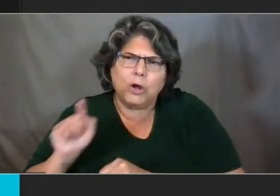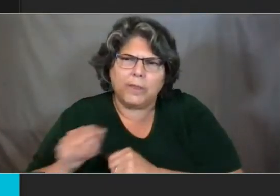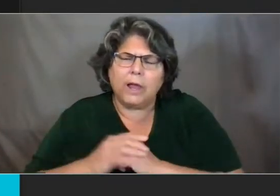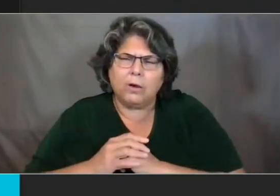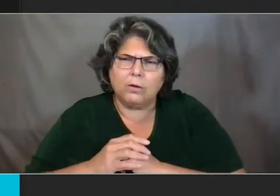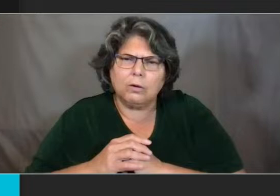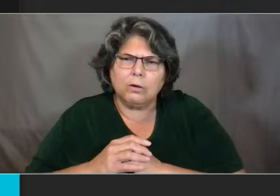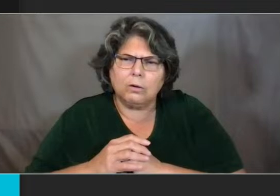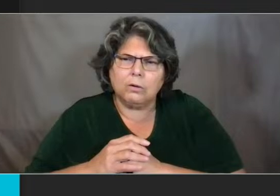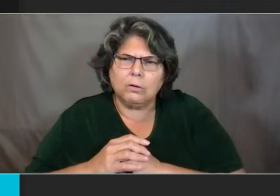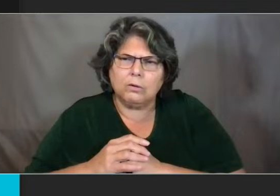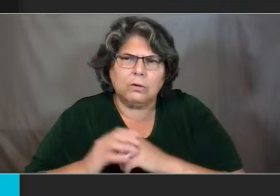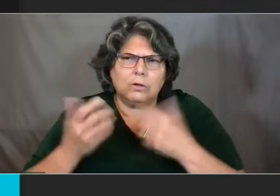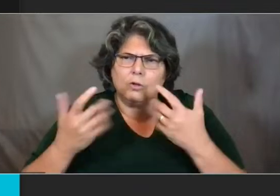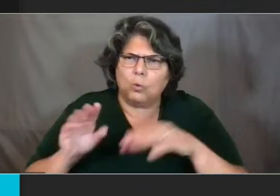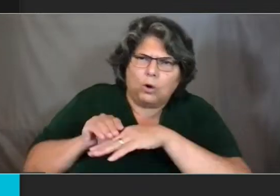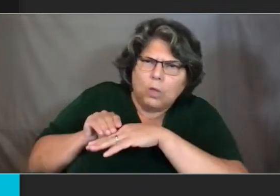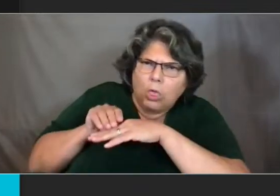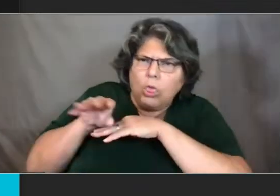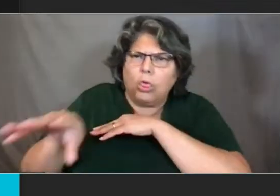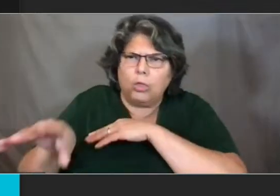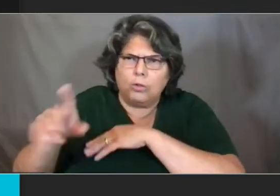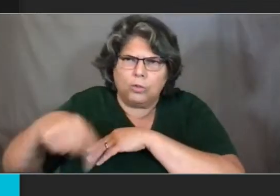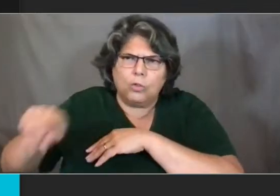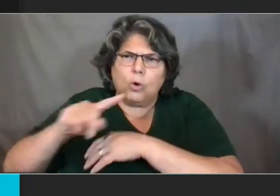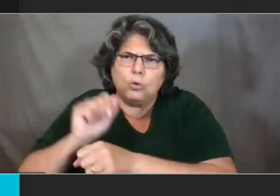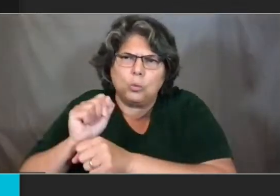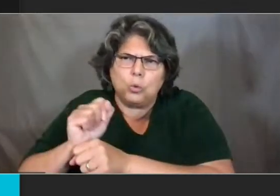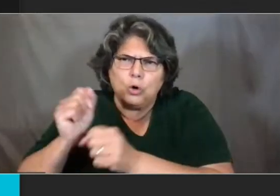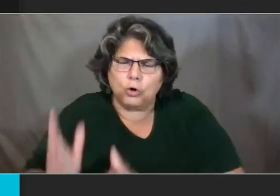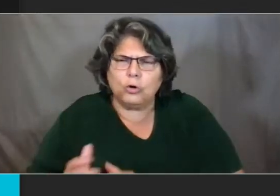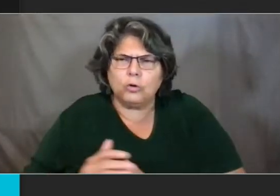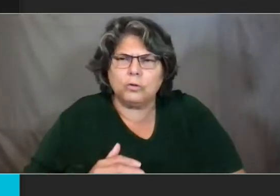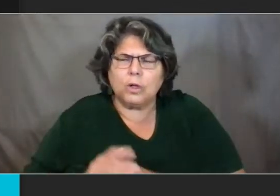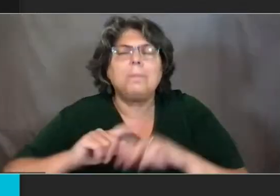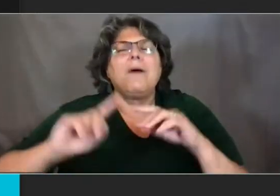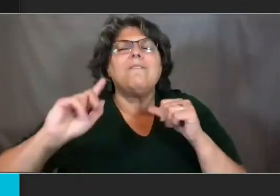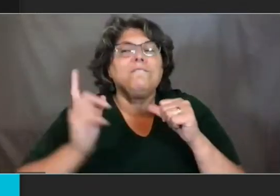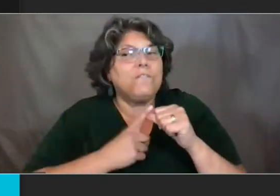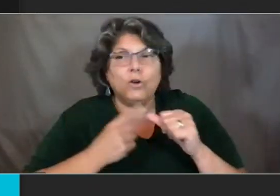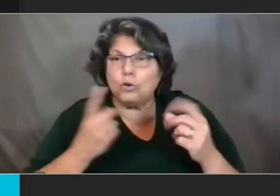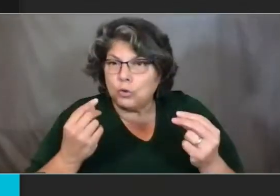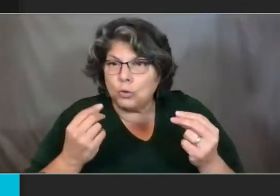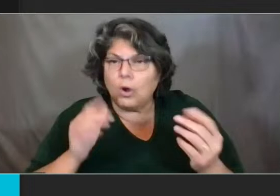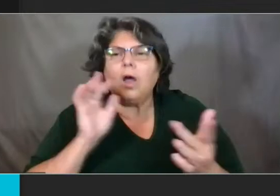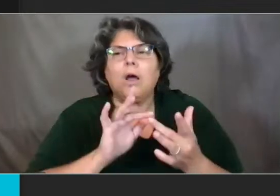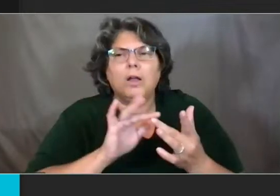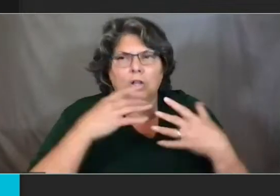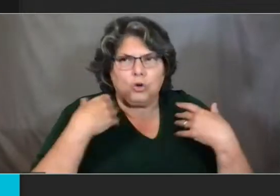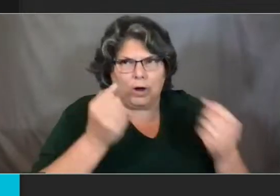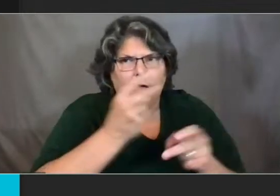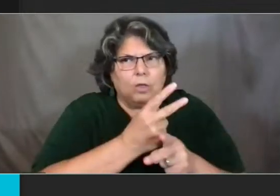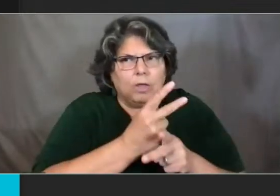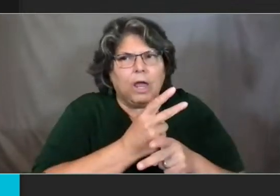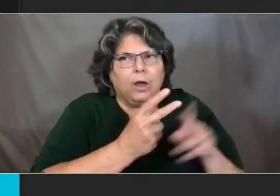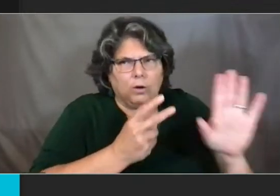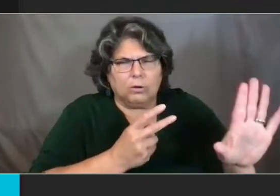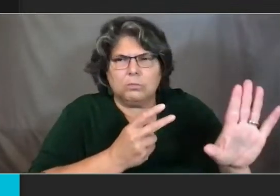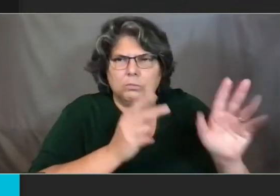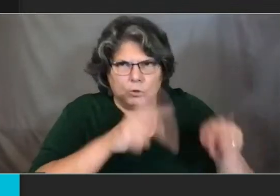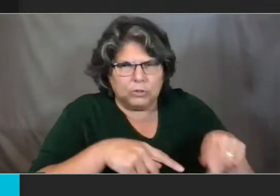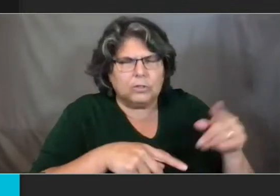from your infection, whatever it might be. And again, the first choice is to reach out to your healthcare provider and get their